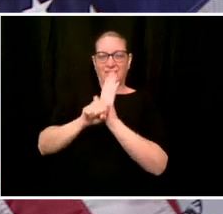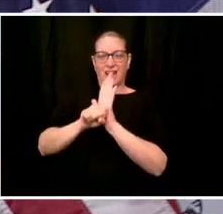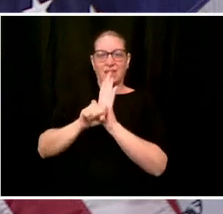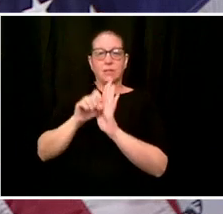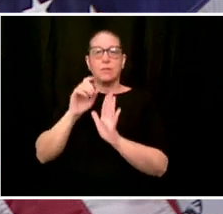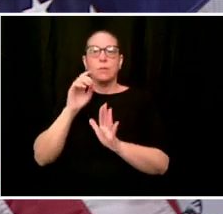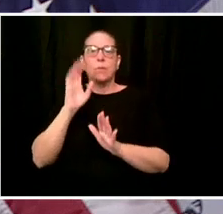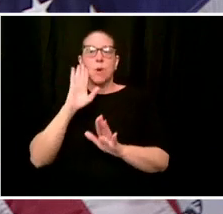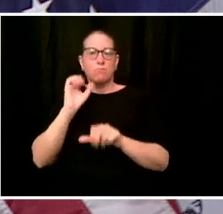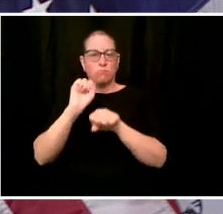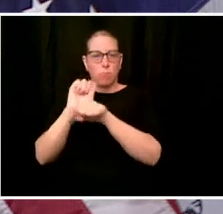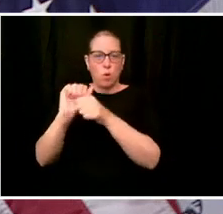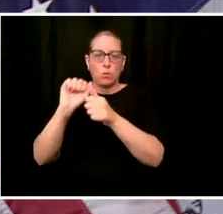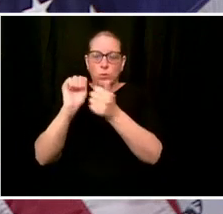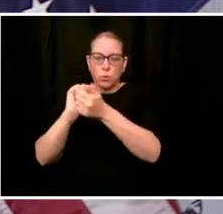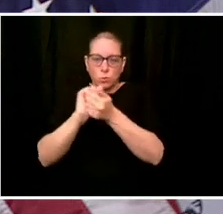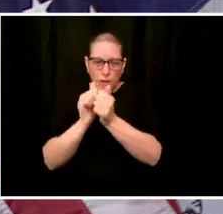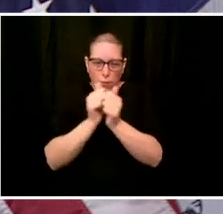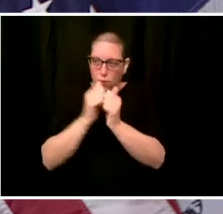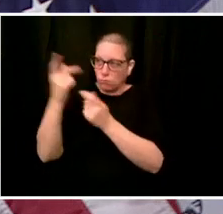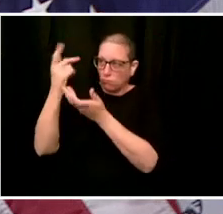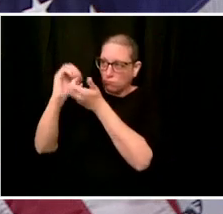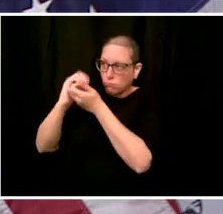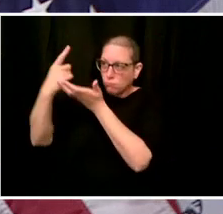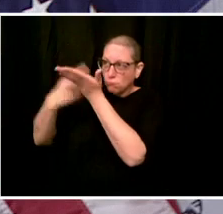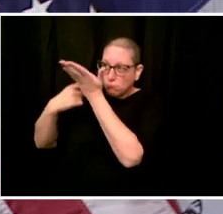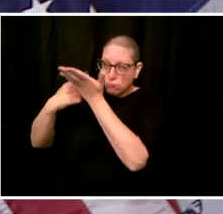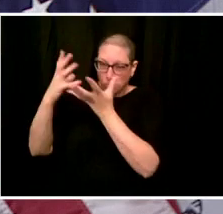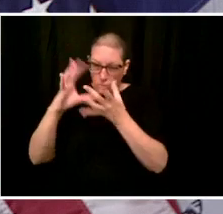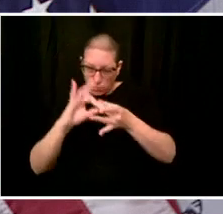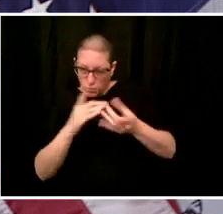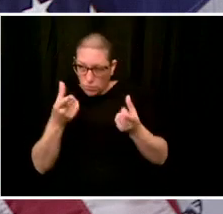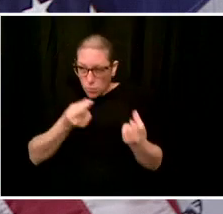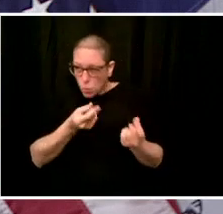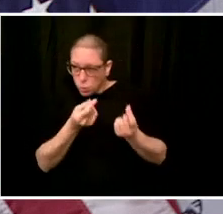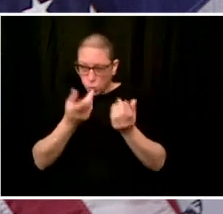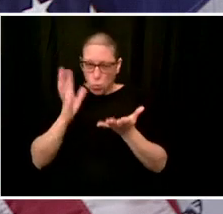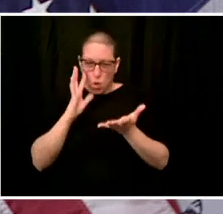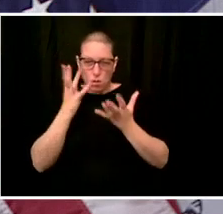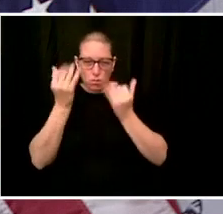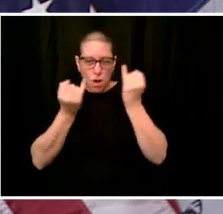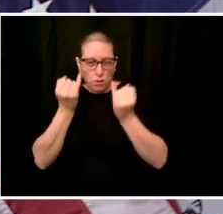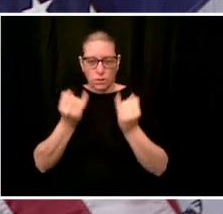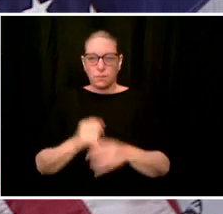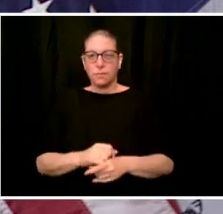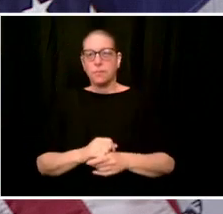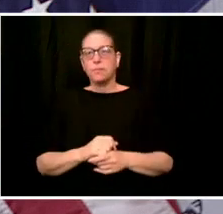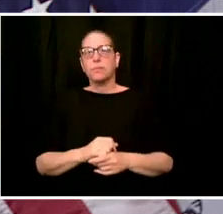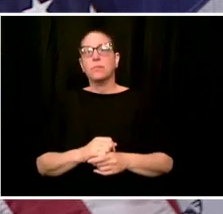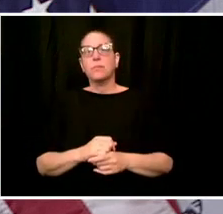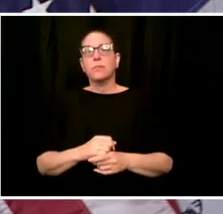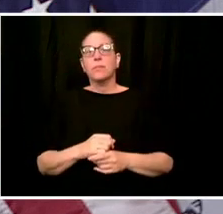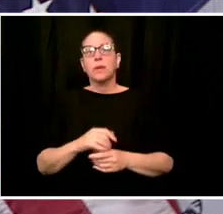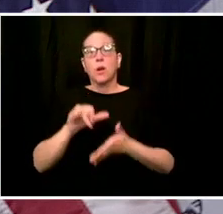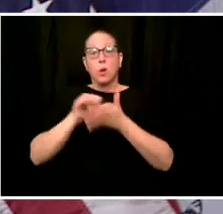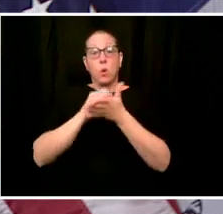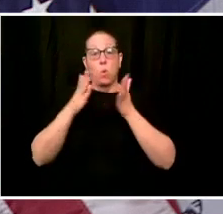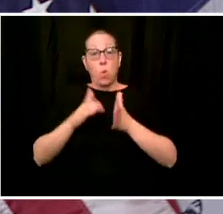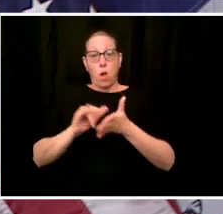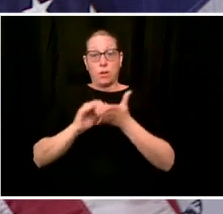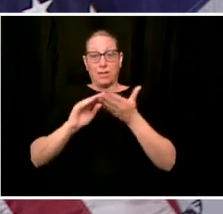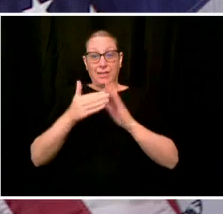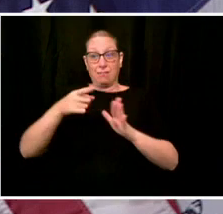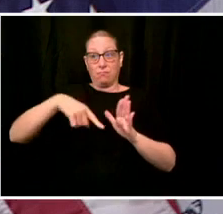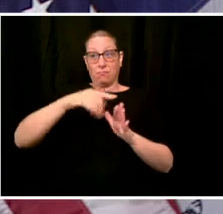something that has to be done very mindfully. People will come back if they have faith it's safe. And if they're worried it may not be safe, they won't. So,